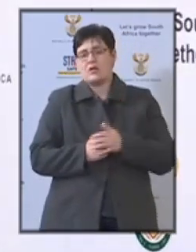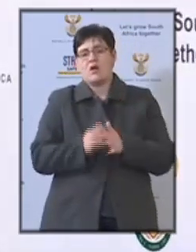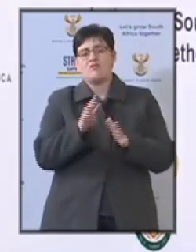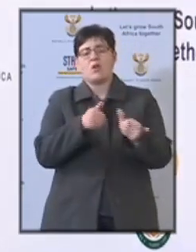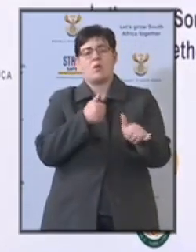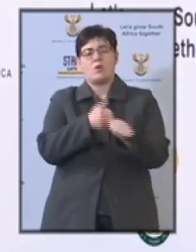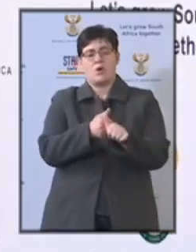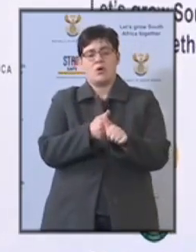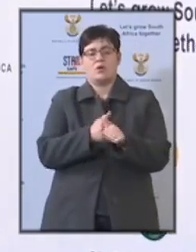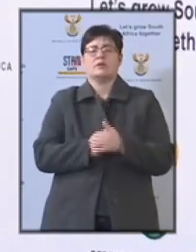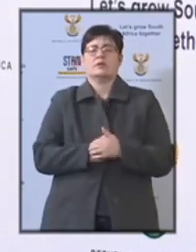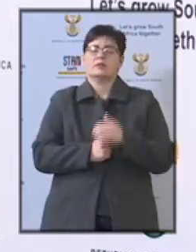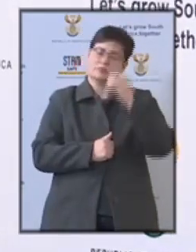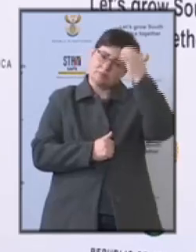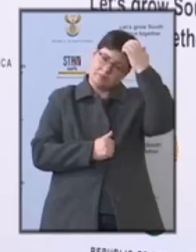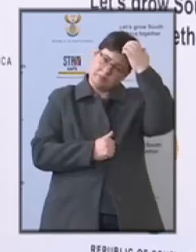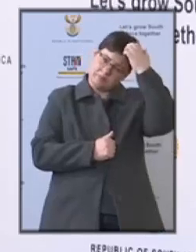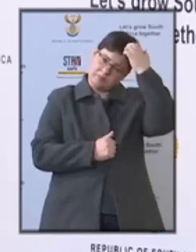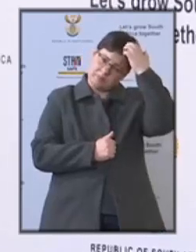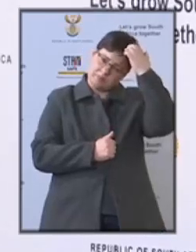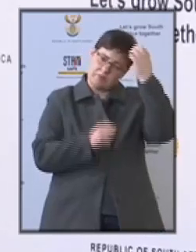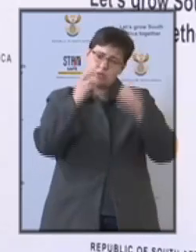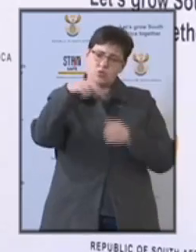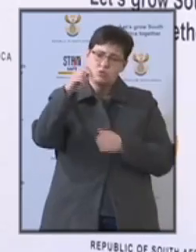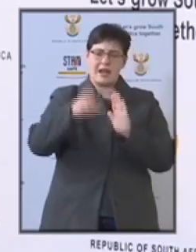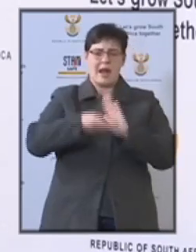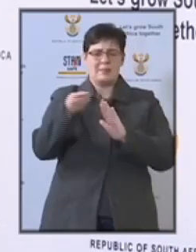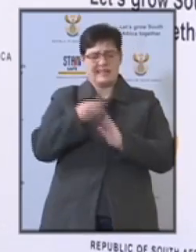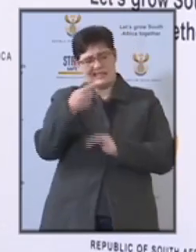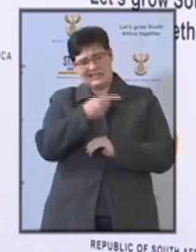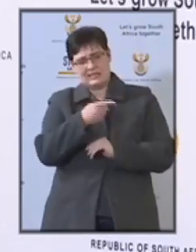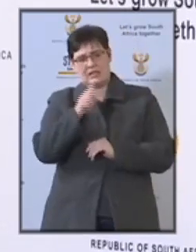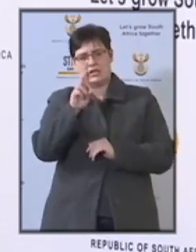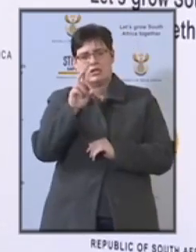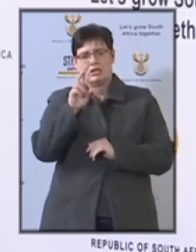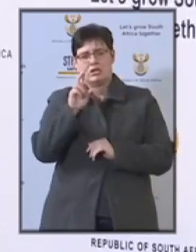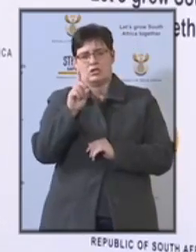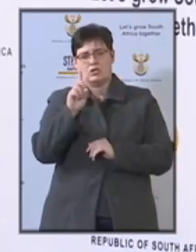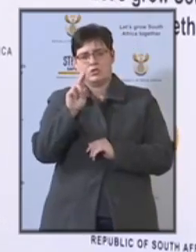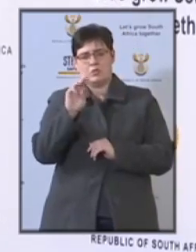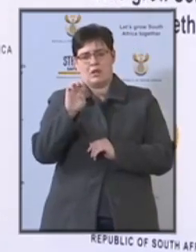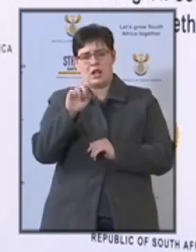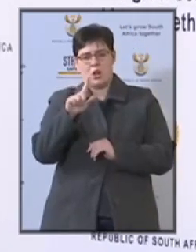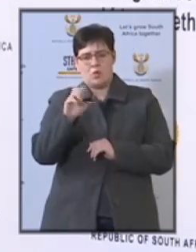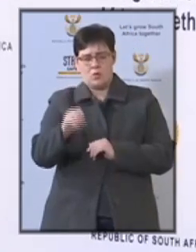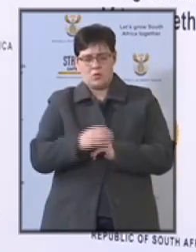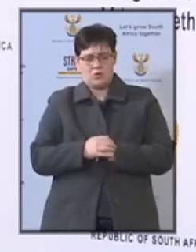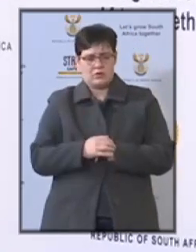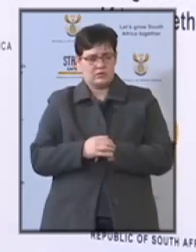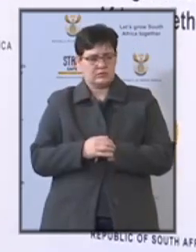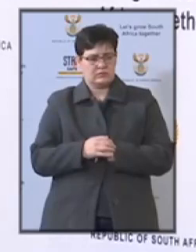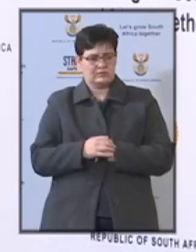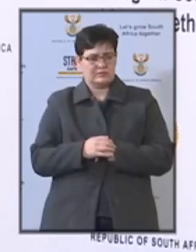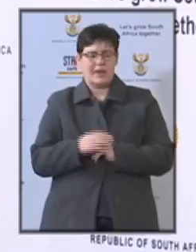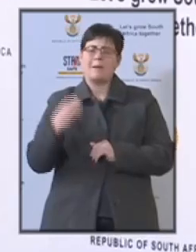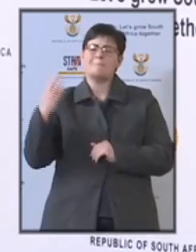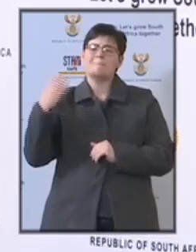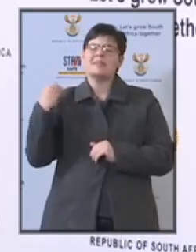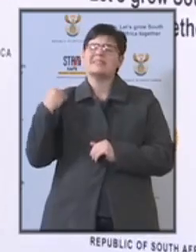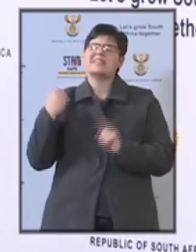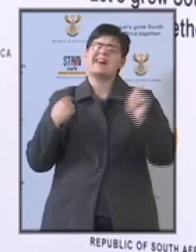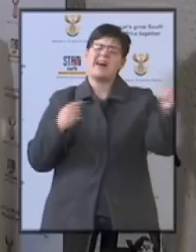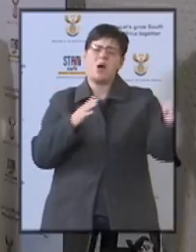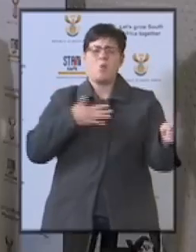from Witumelo, tourism update. You can go ahead, Witumelo. I'd like to ask the Ministry of